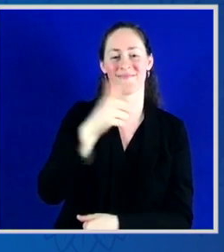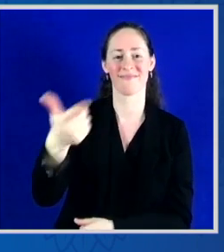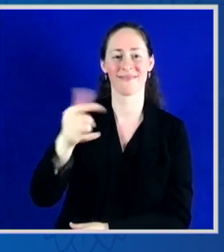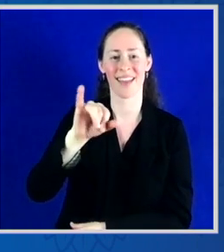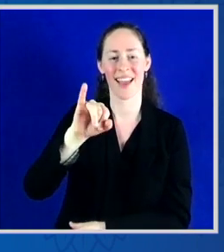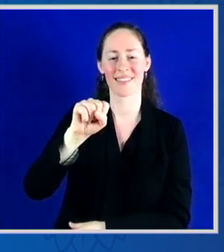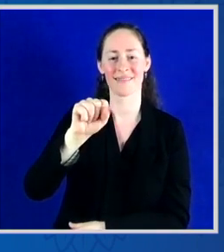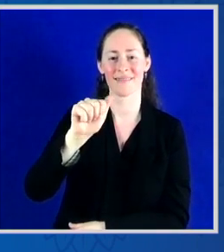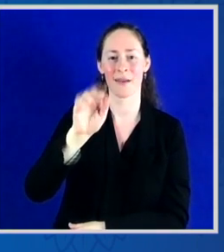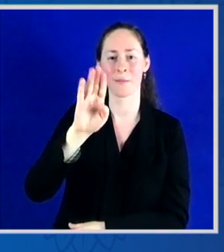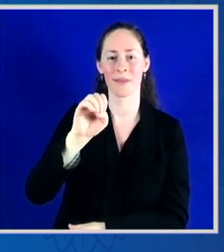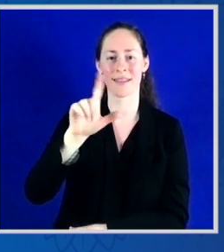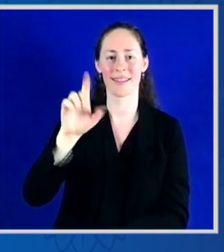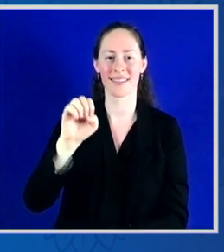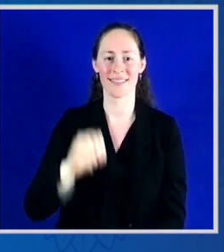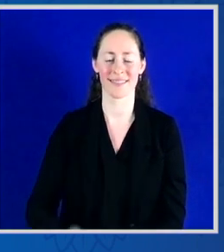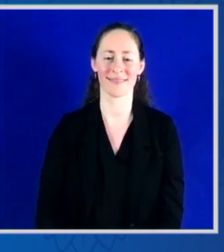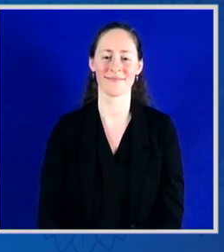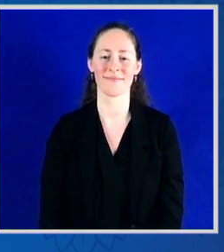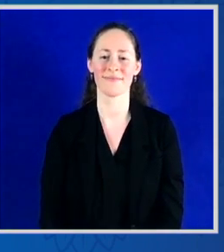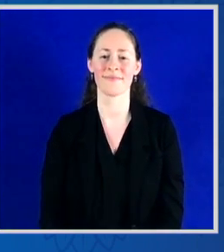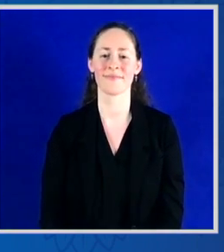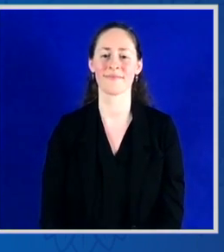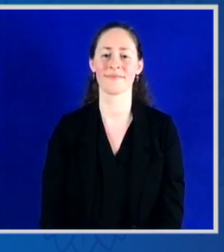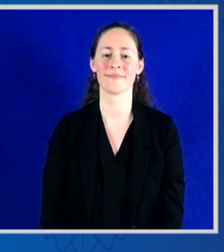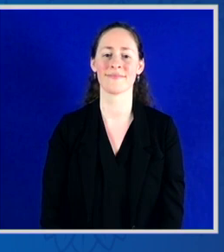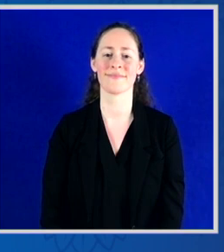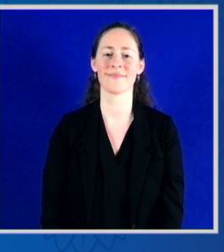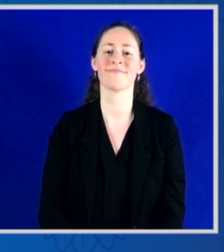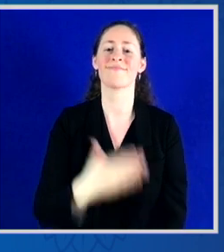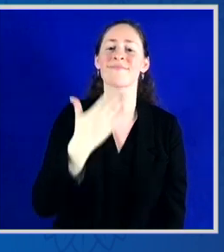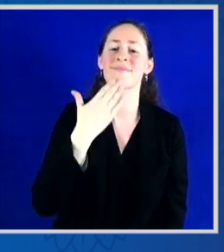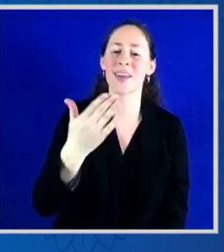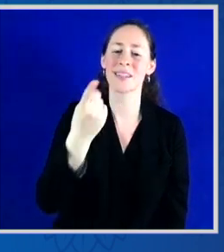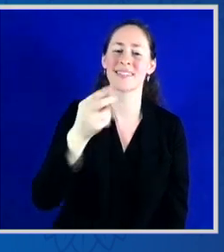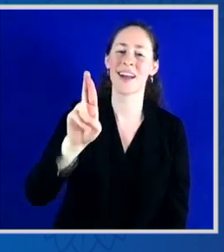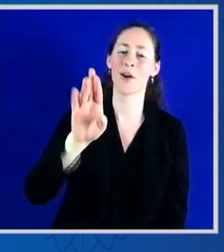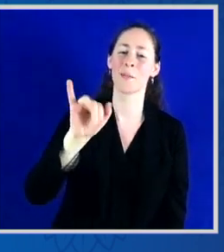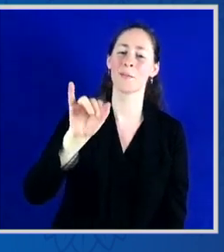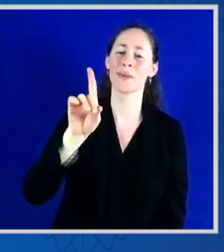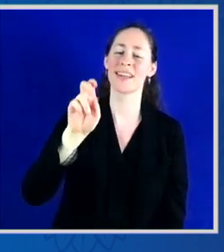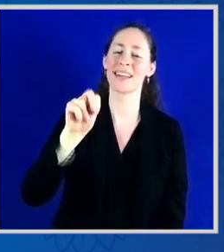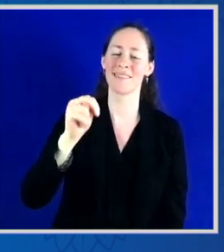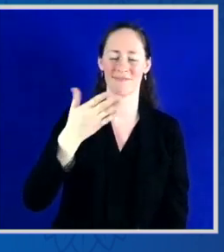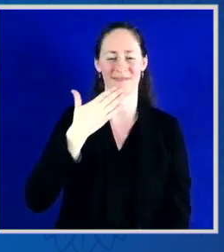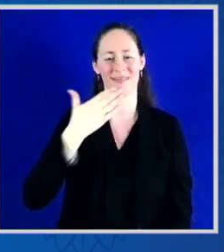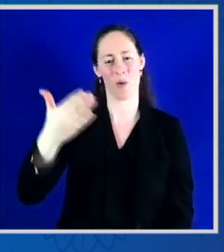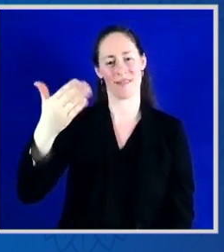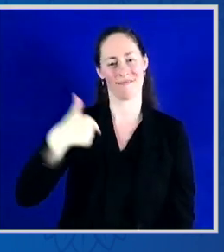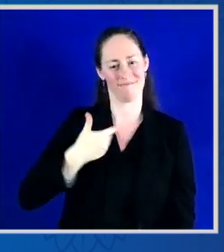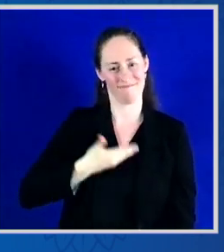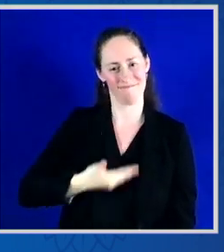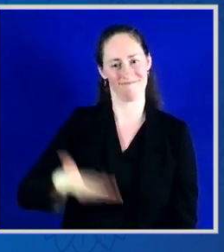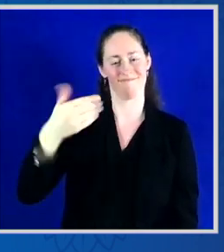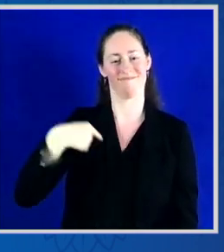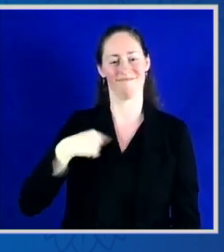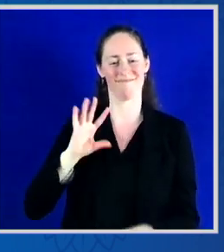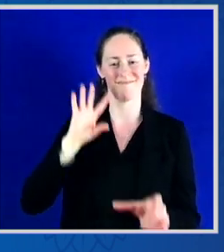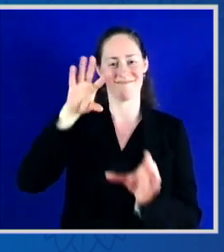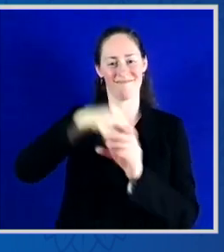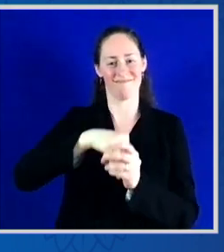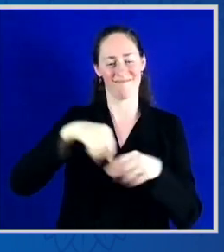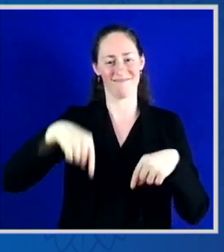Thank you, Dr. Biden, for this kind invitation to join you as your guest to the 2021 joint session of Congress. What an